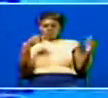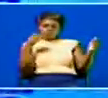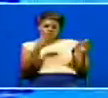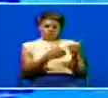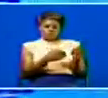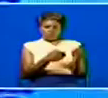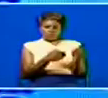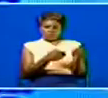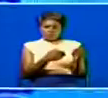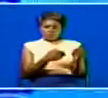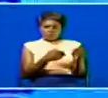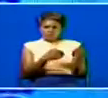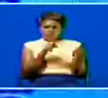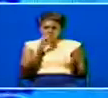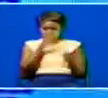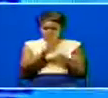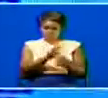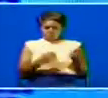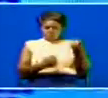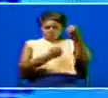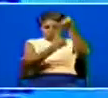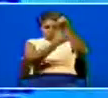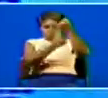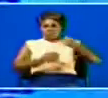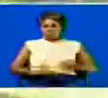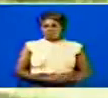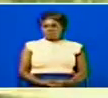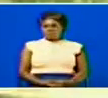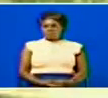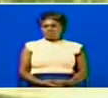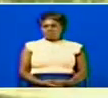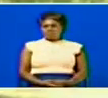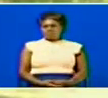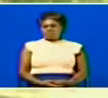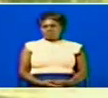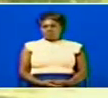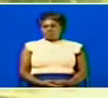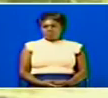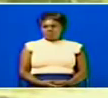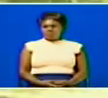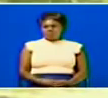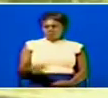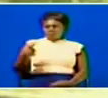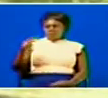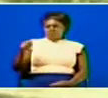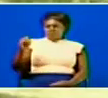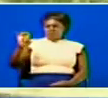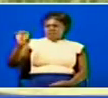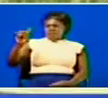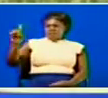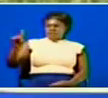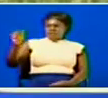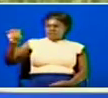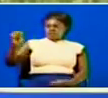Maluki Mwendwa akiapa kumuunga mkono. We are aware that Mrs. Nyenze has been a